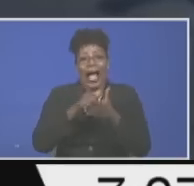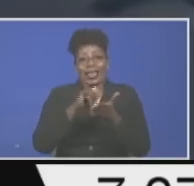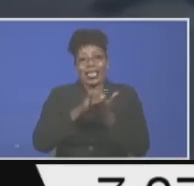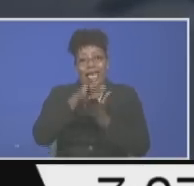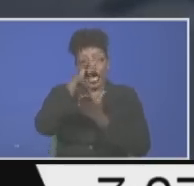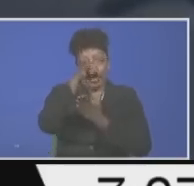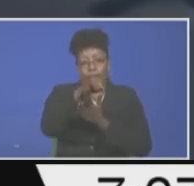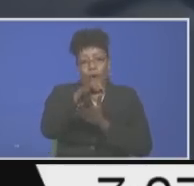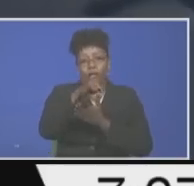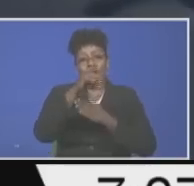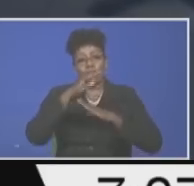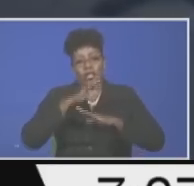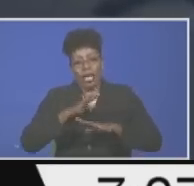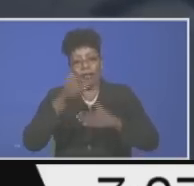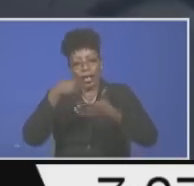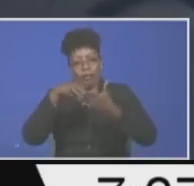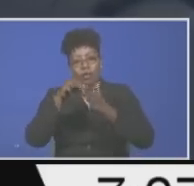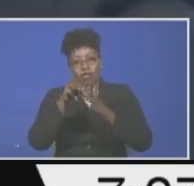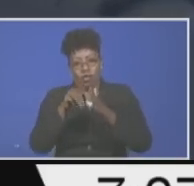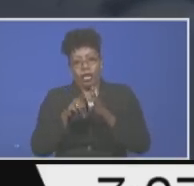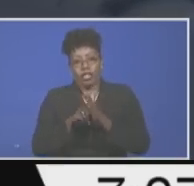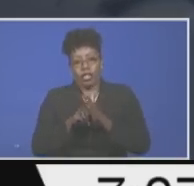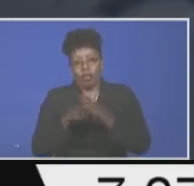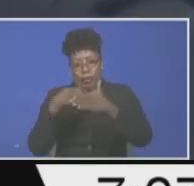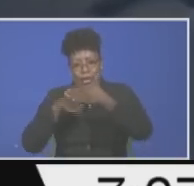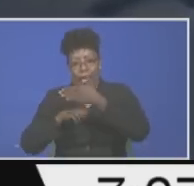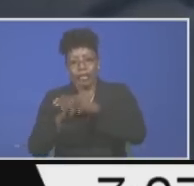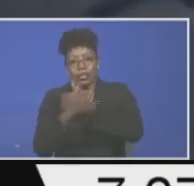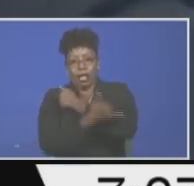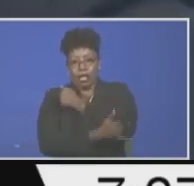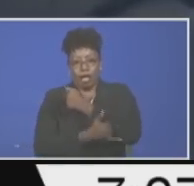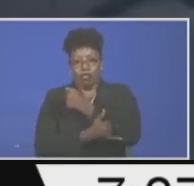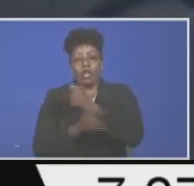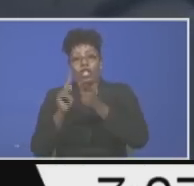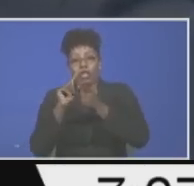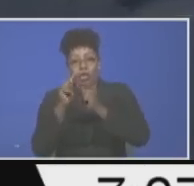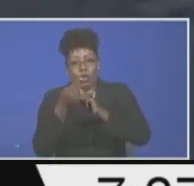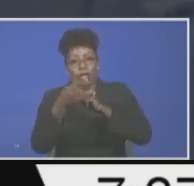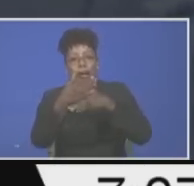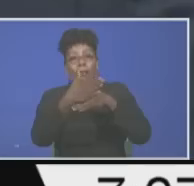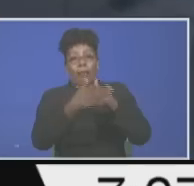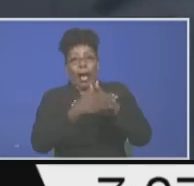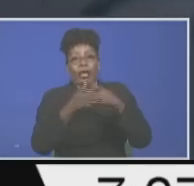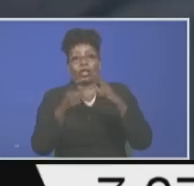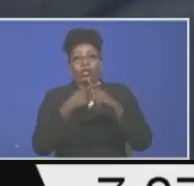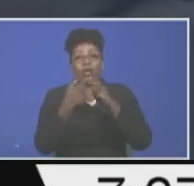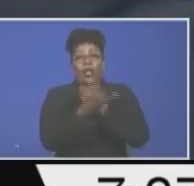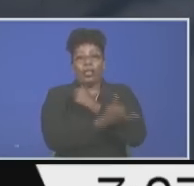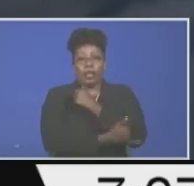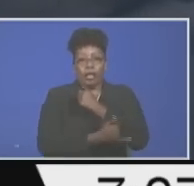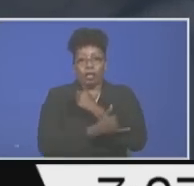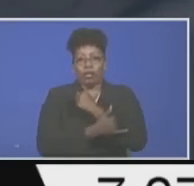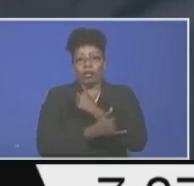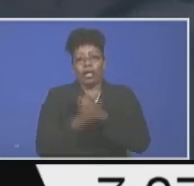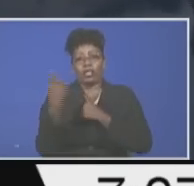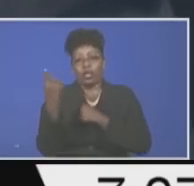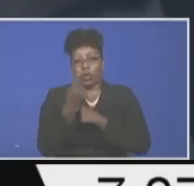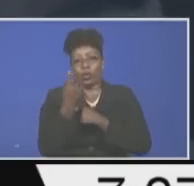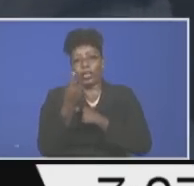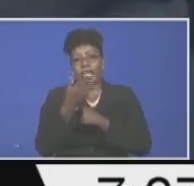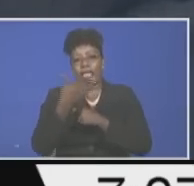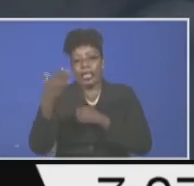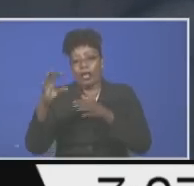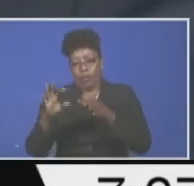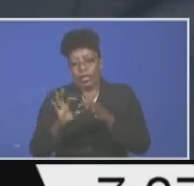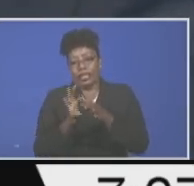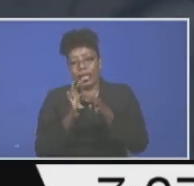satisfy immigration authorities that they should permit them entry and return them away. And that's the only nexus that I know that we